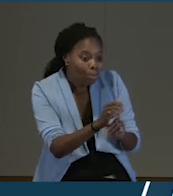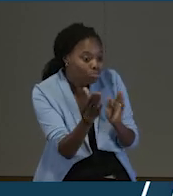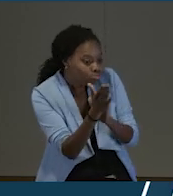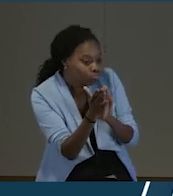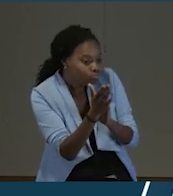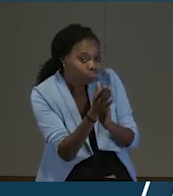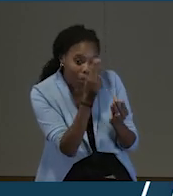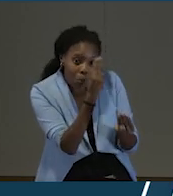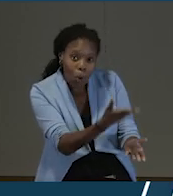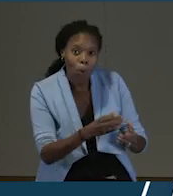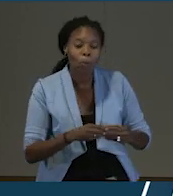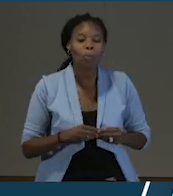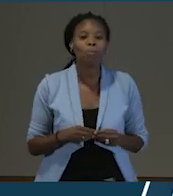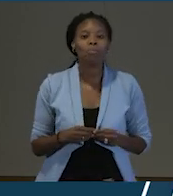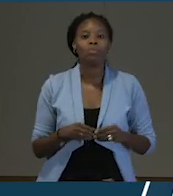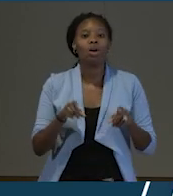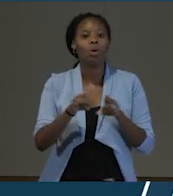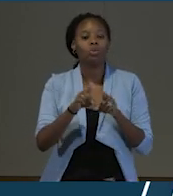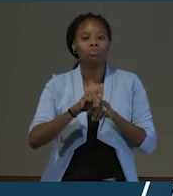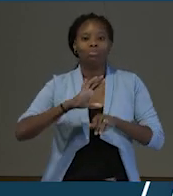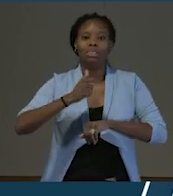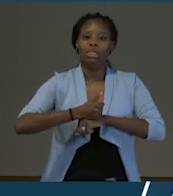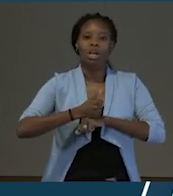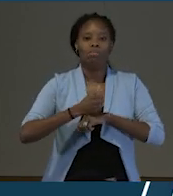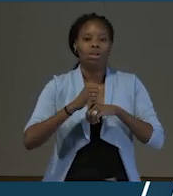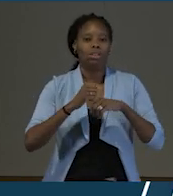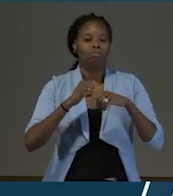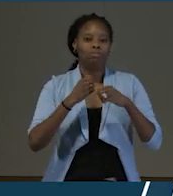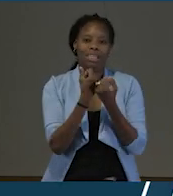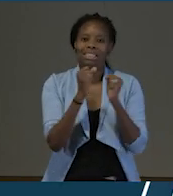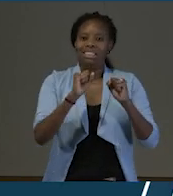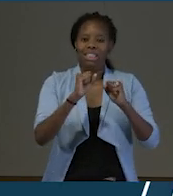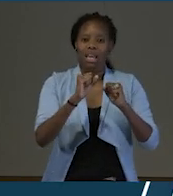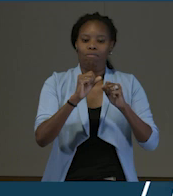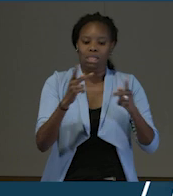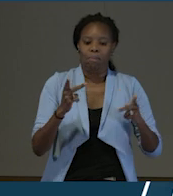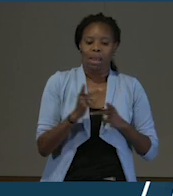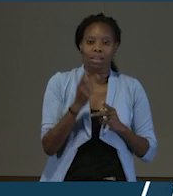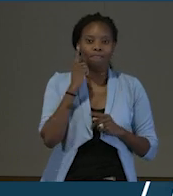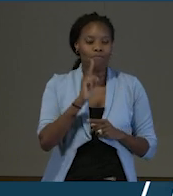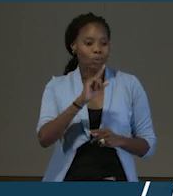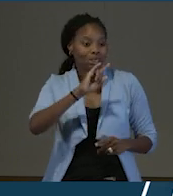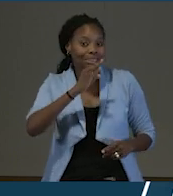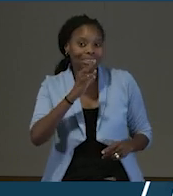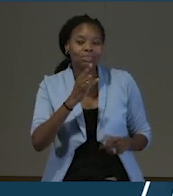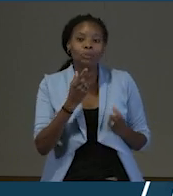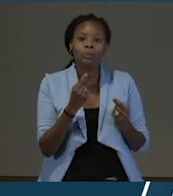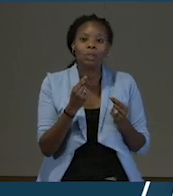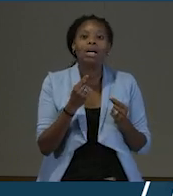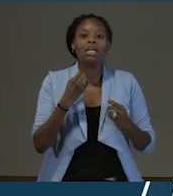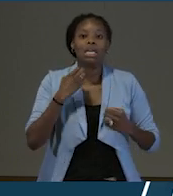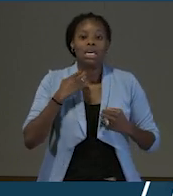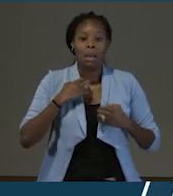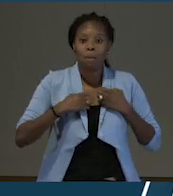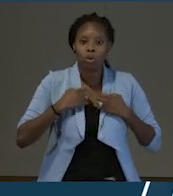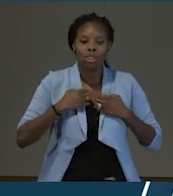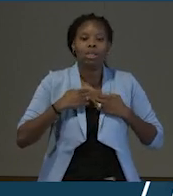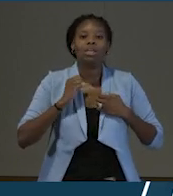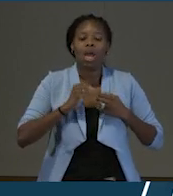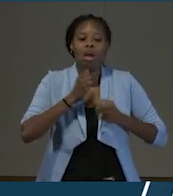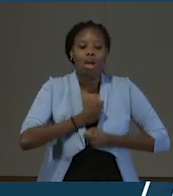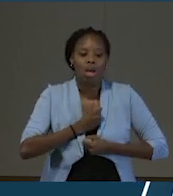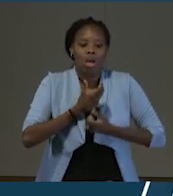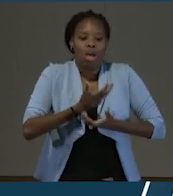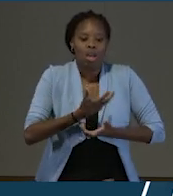Create a safe space for feelings through role plays and pretend play by letting children express a wide range of emotions. Not just the